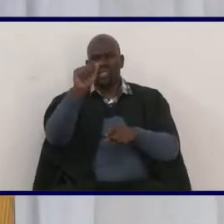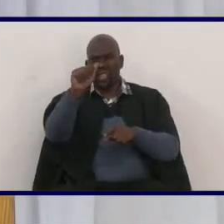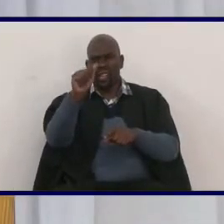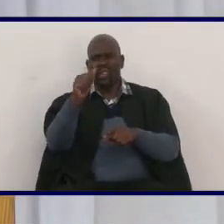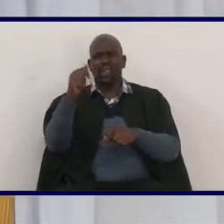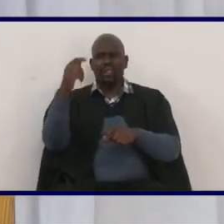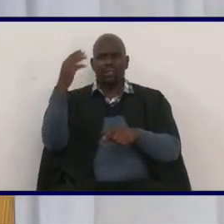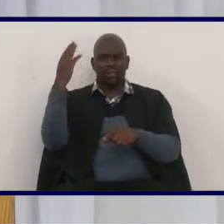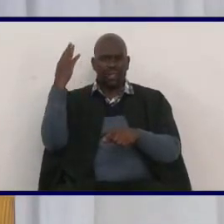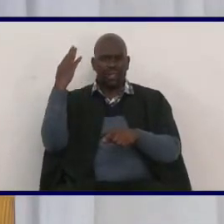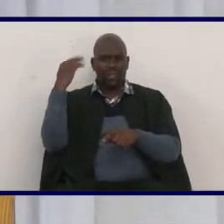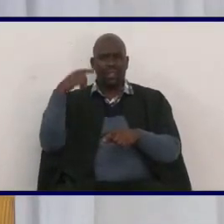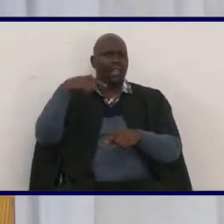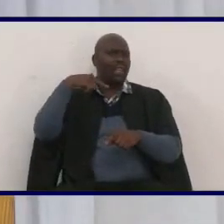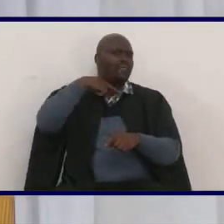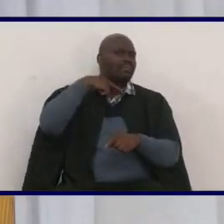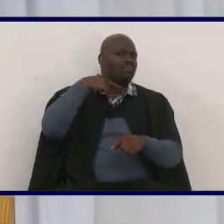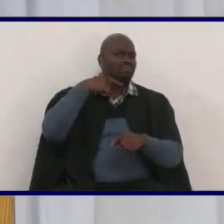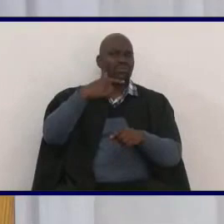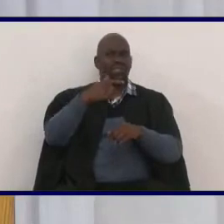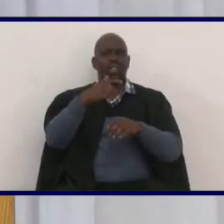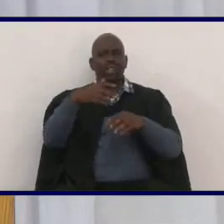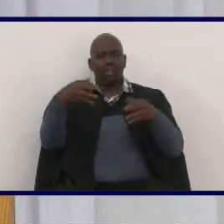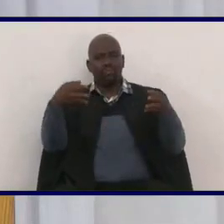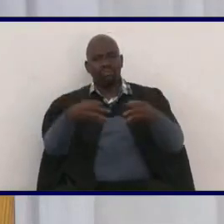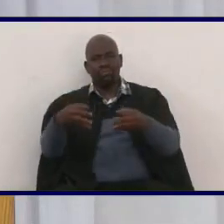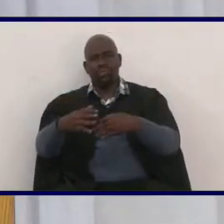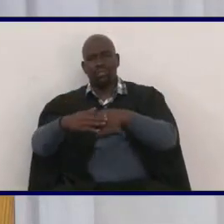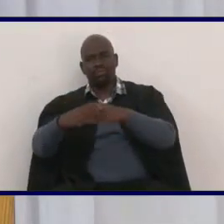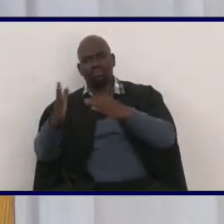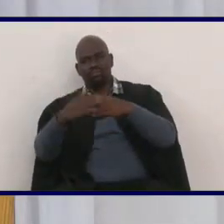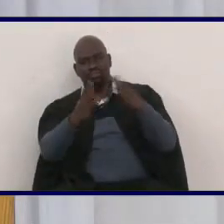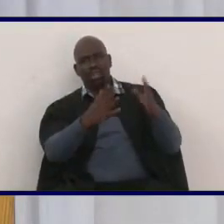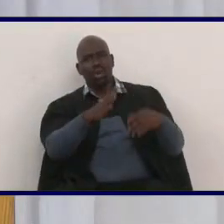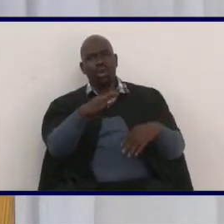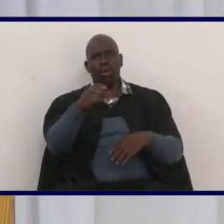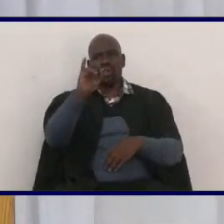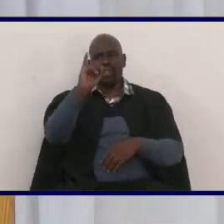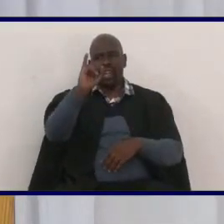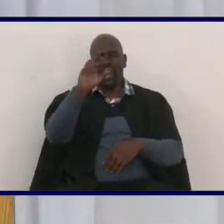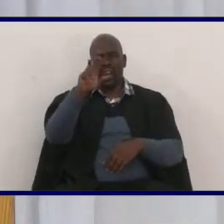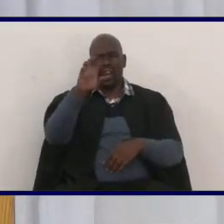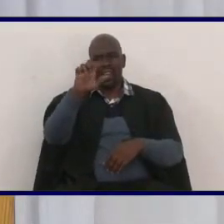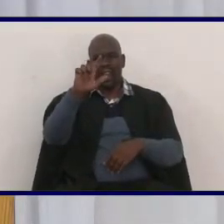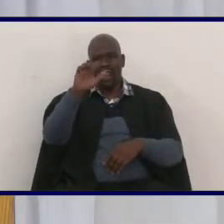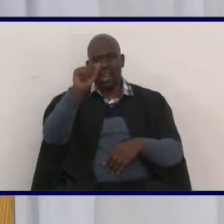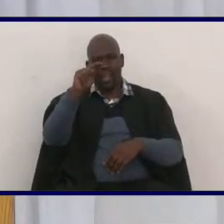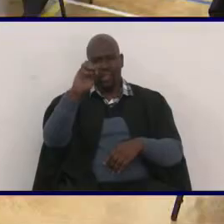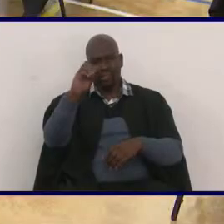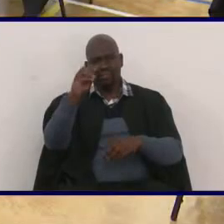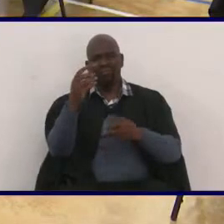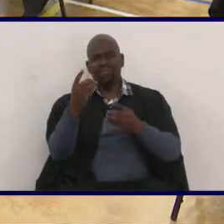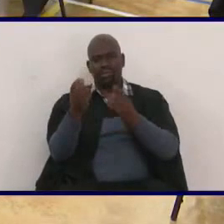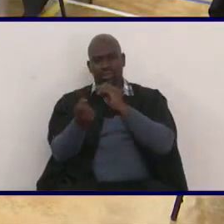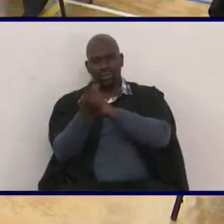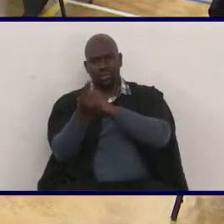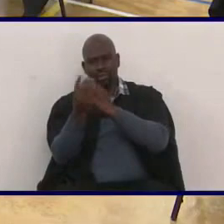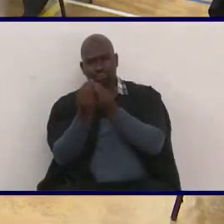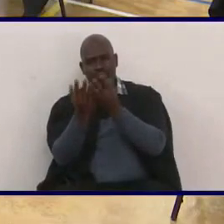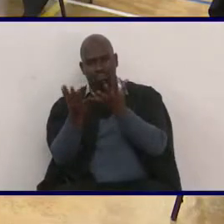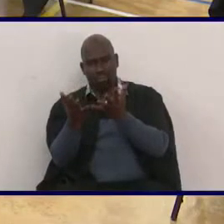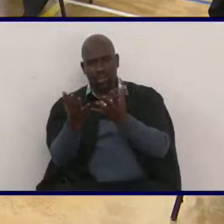unearthed, or Robben Island, the quintessential landmark of South Africa's liberation. In